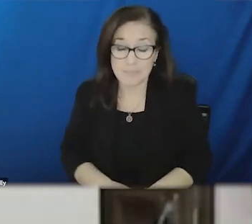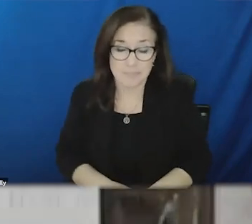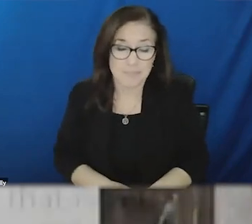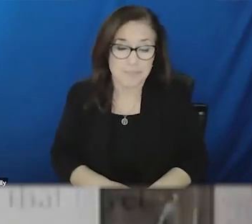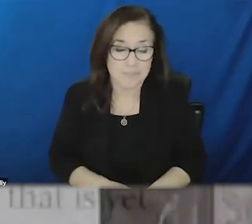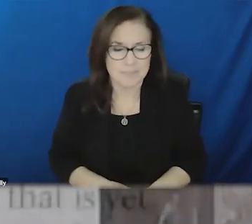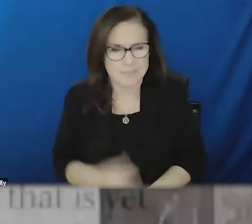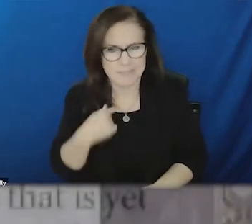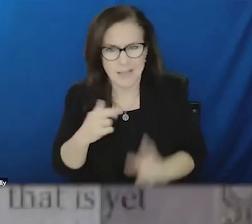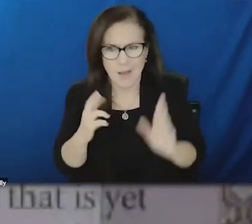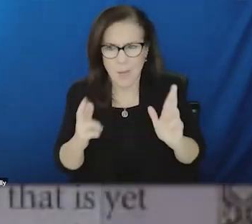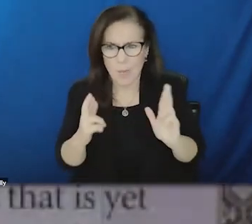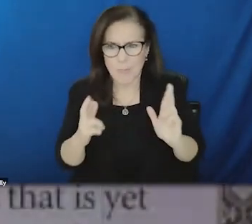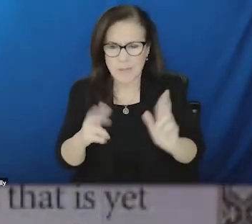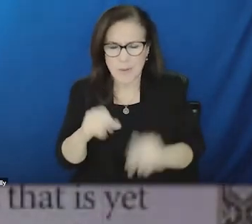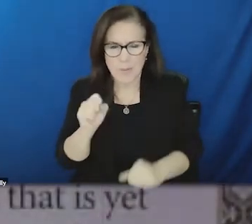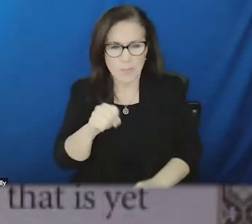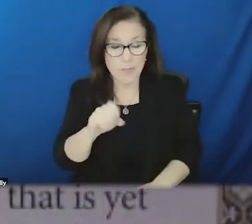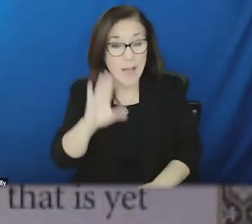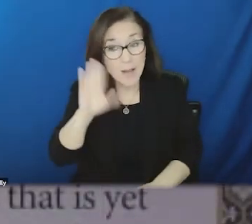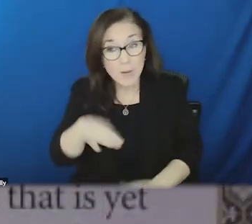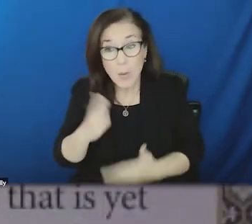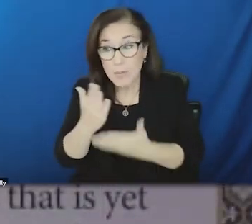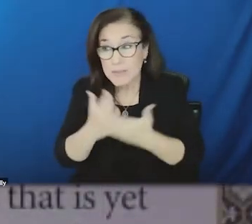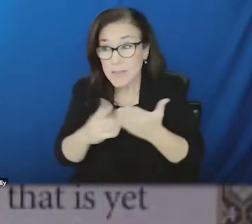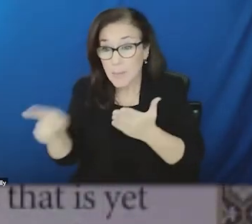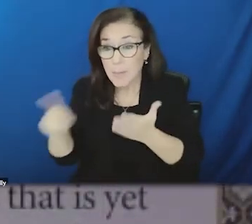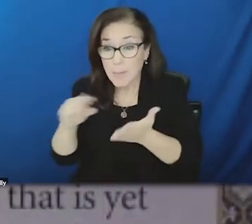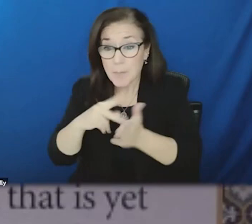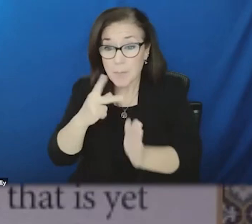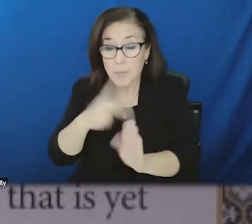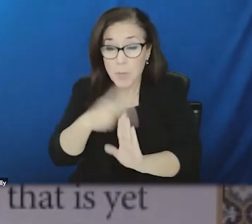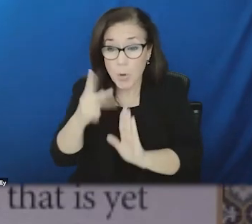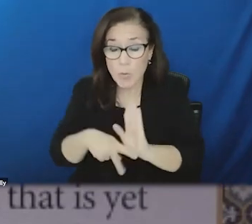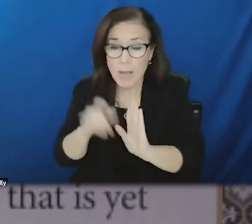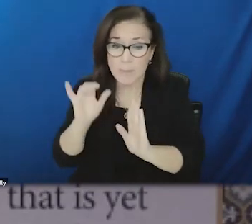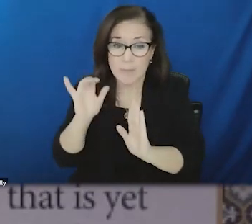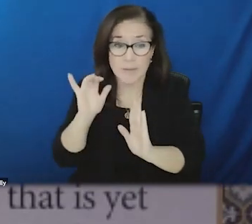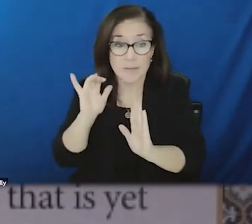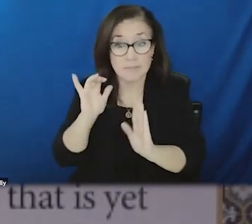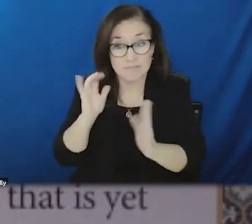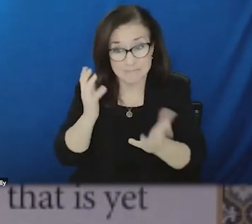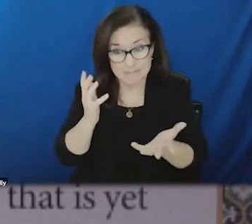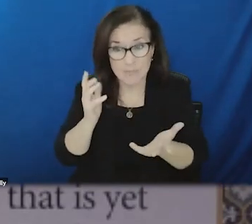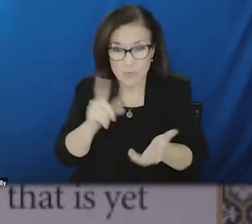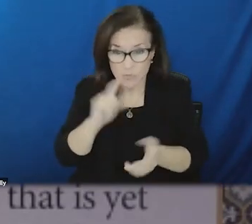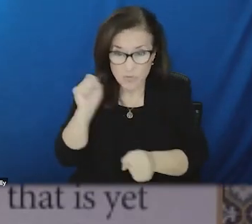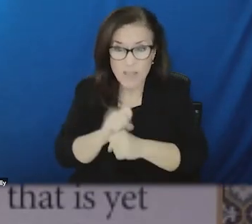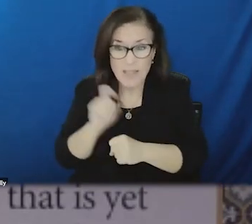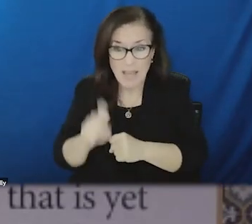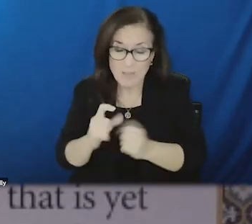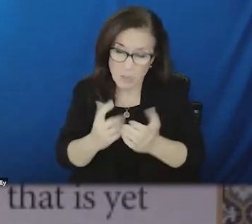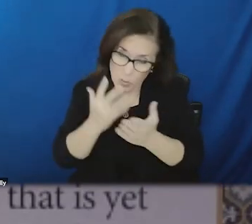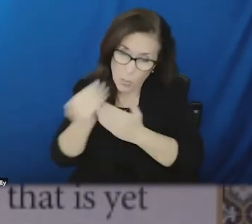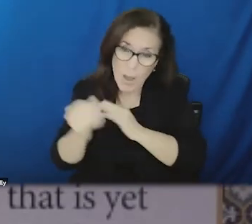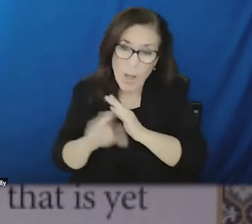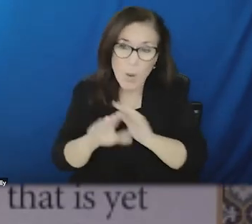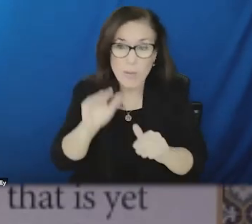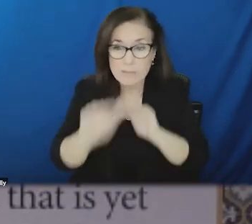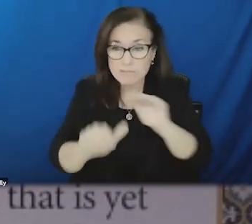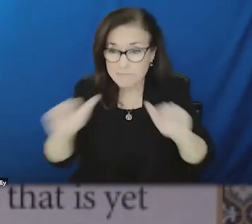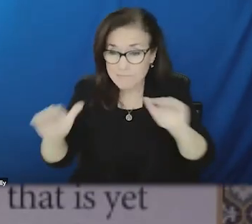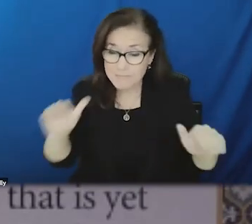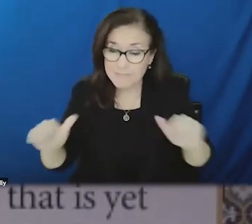do know that, in other programs, sometimes it's required taking to the streets. So yes, and even going door to